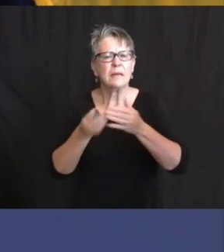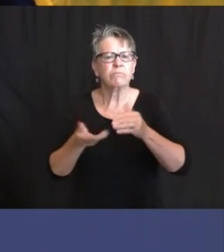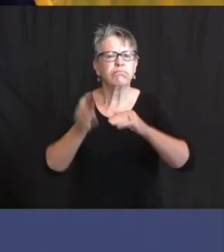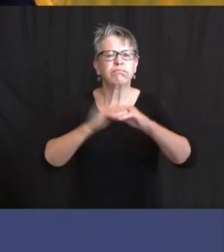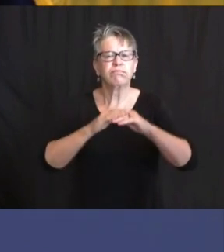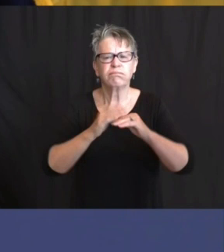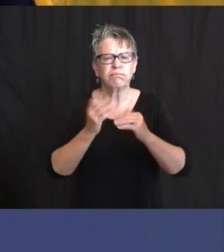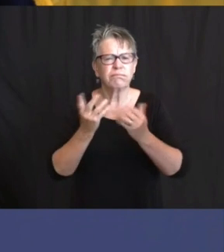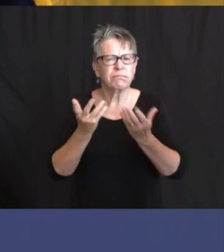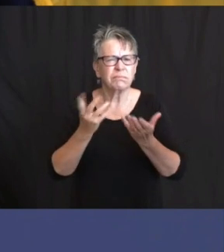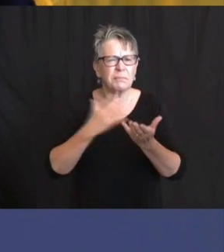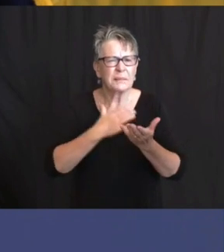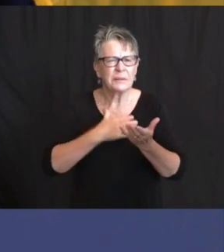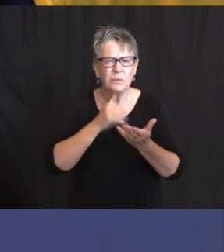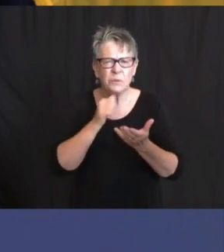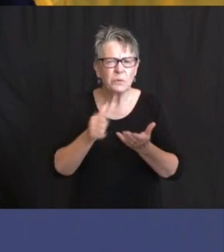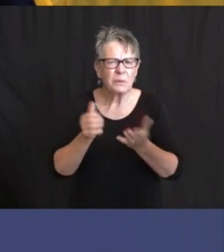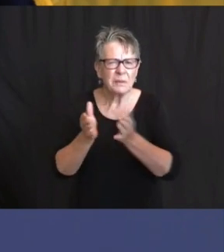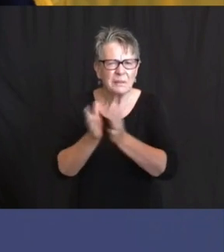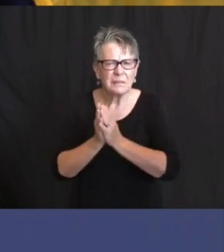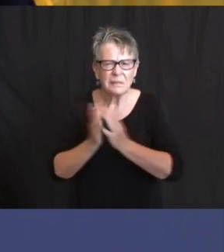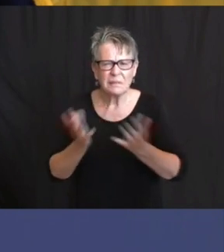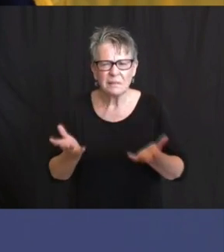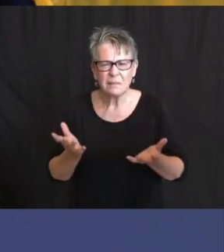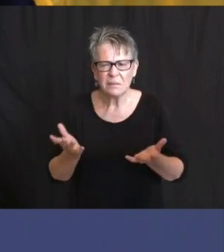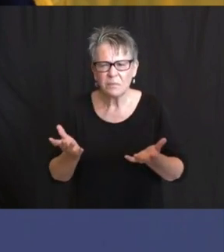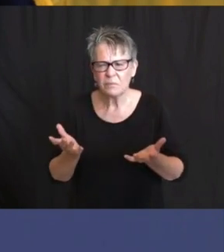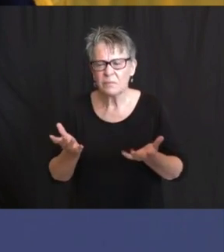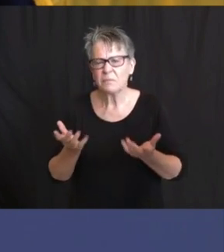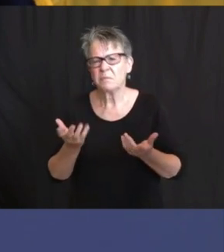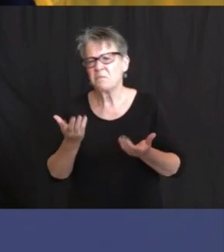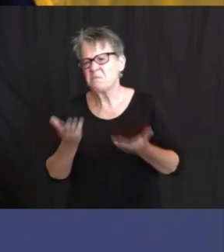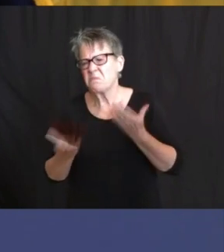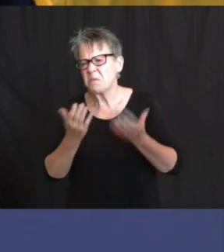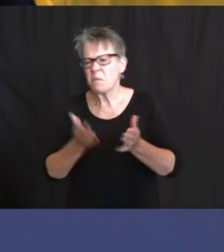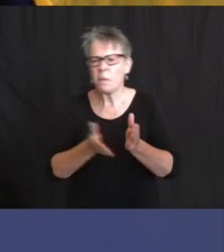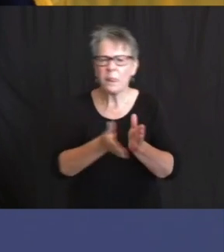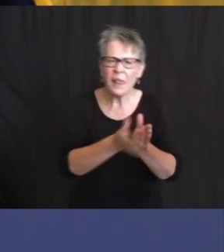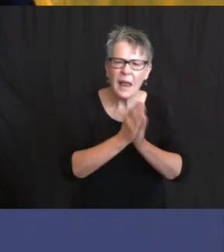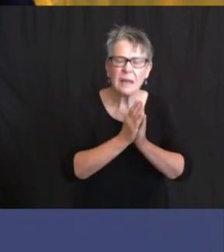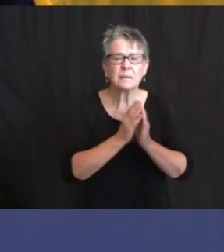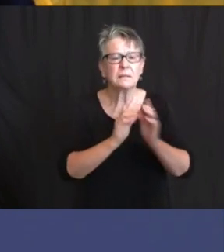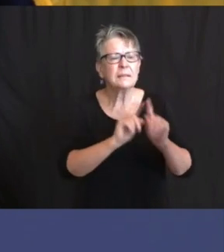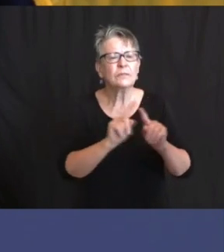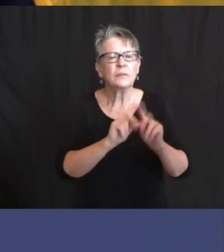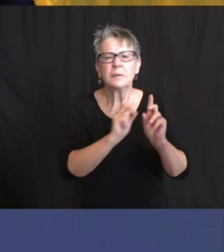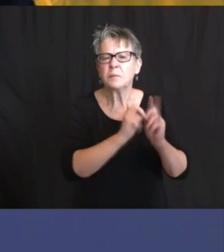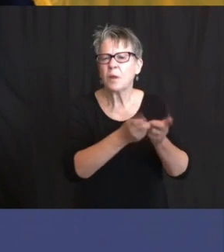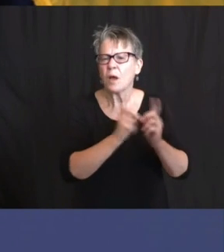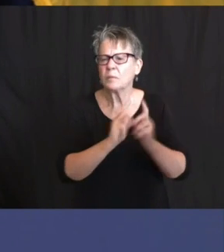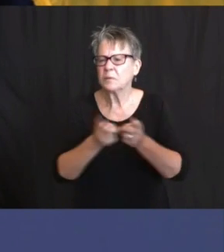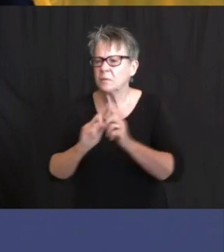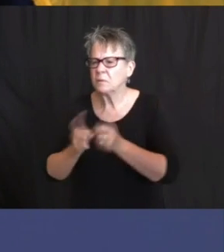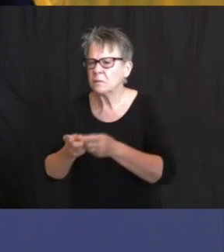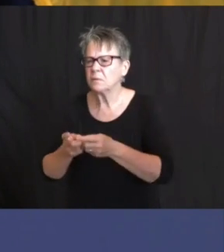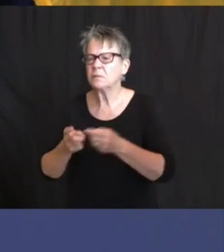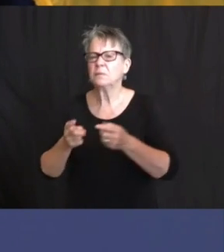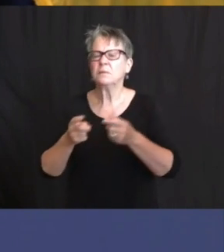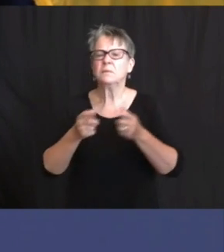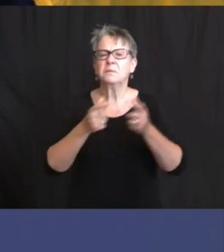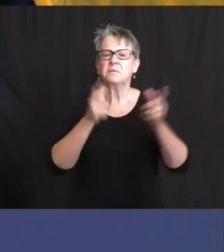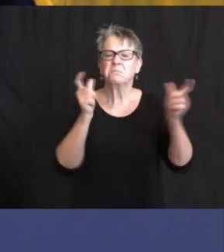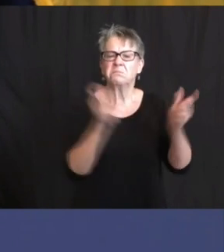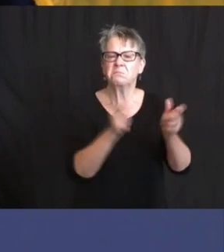not reasonable, do you think, to ask different departments to cut state government at least slightly to some kind of minimal extent